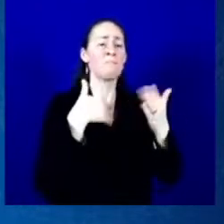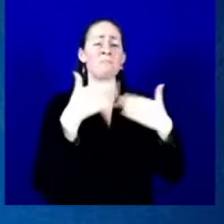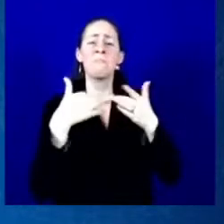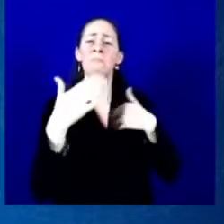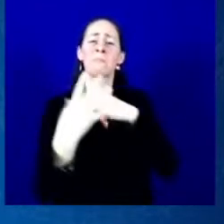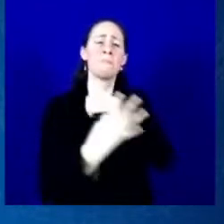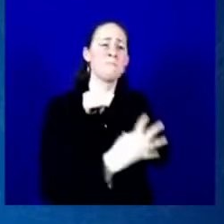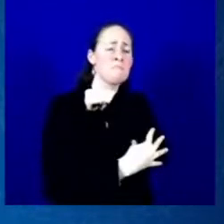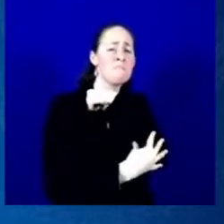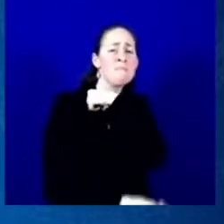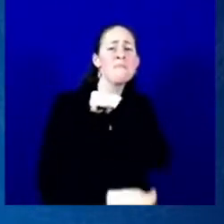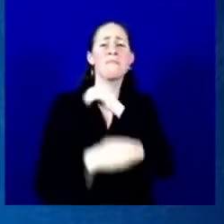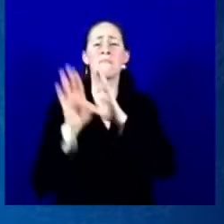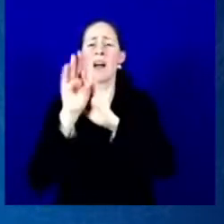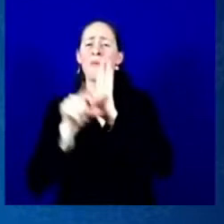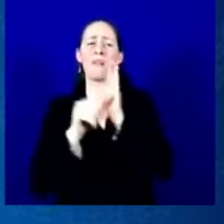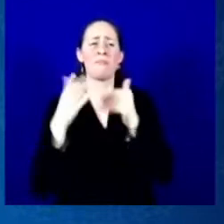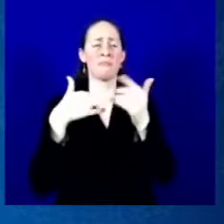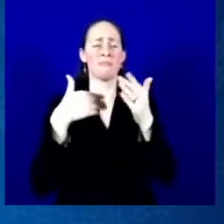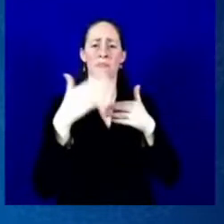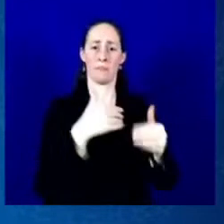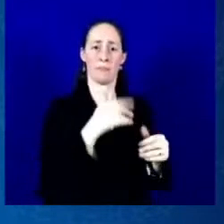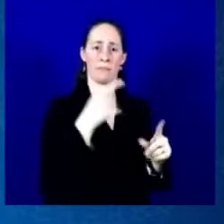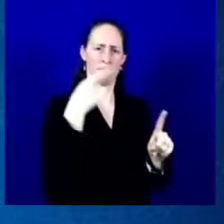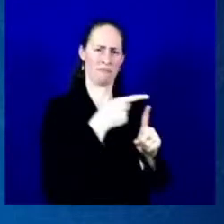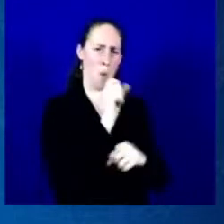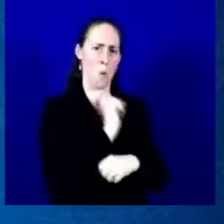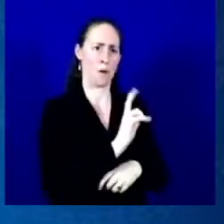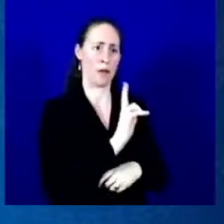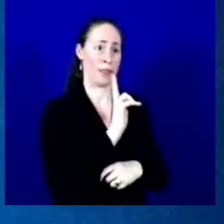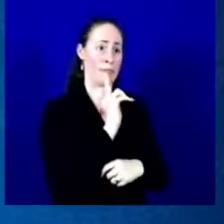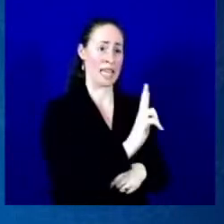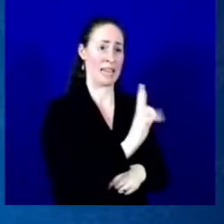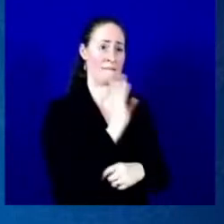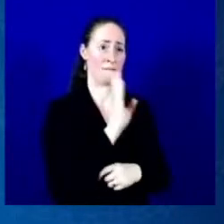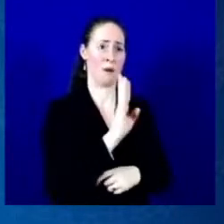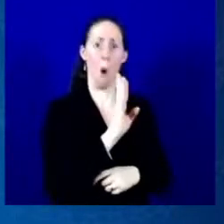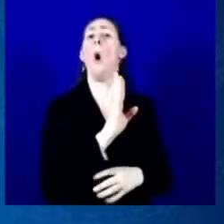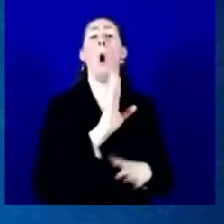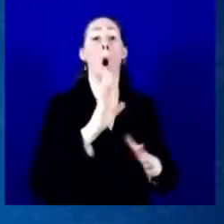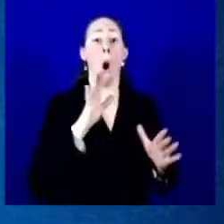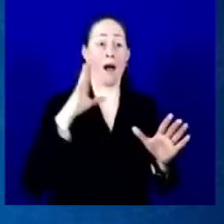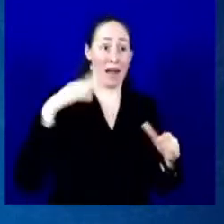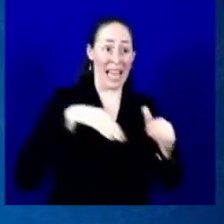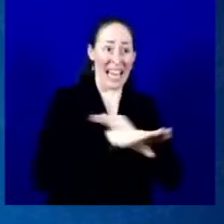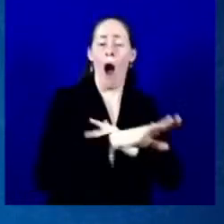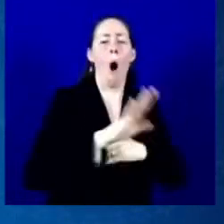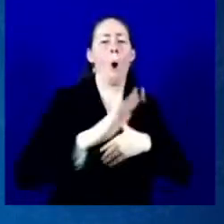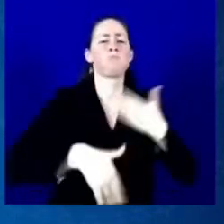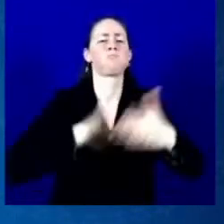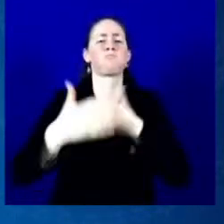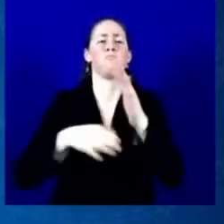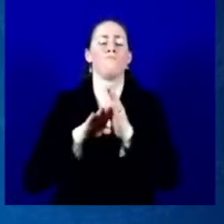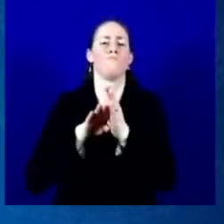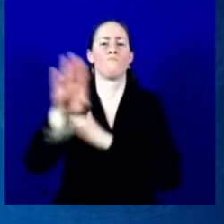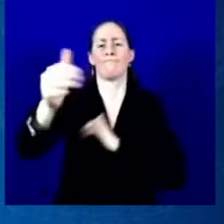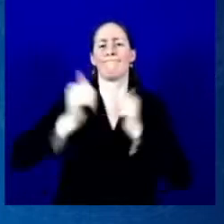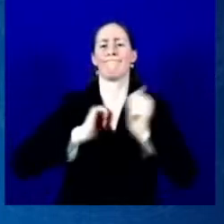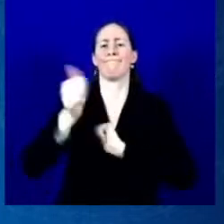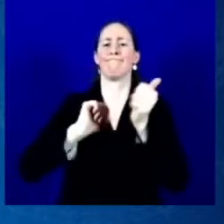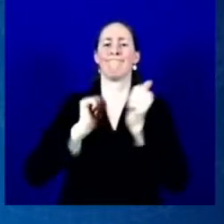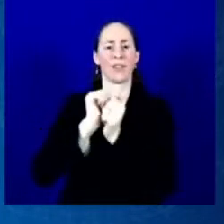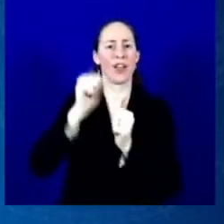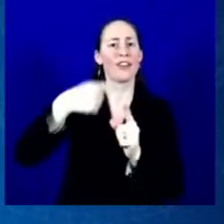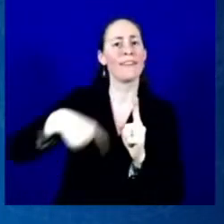puts them in a position to be able to compete all the way through 12 years and increases exponentially